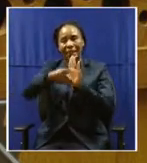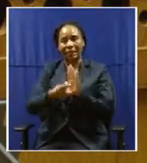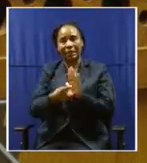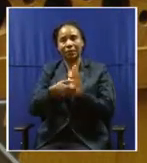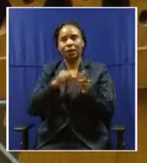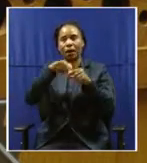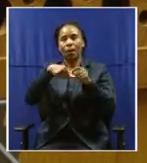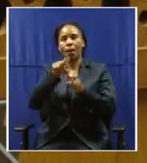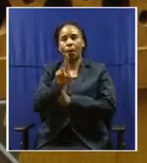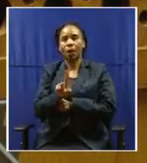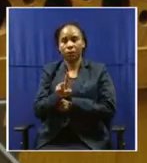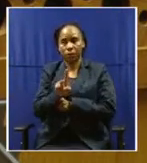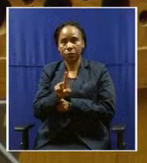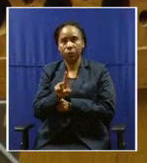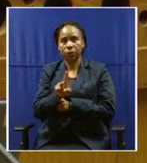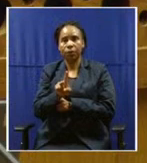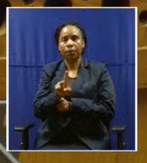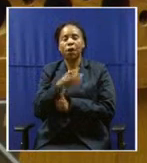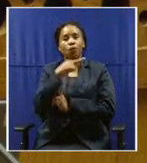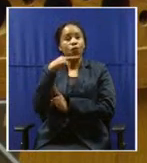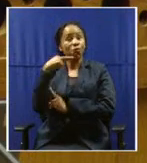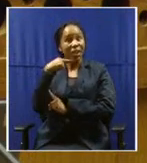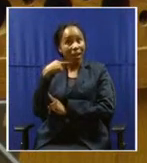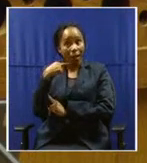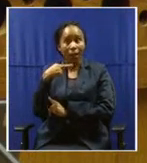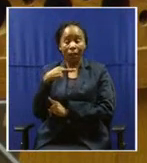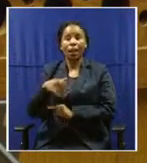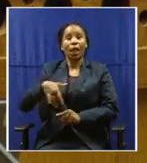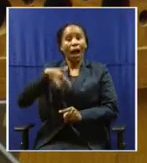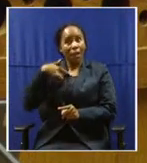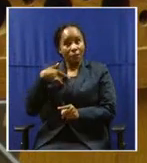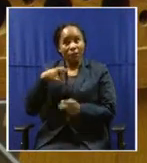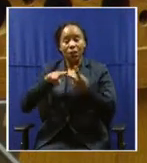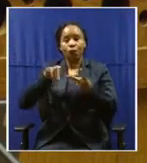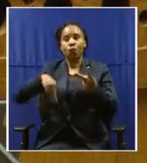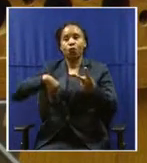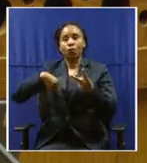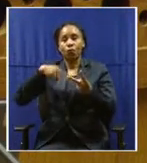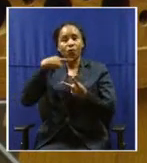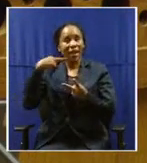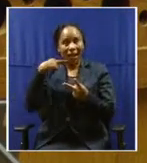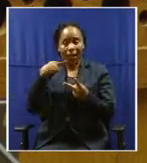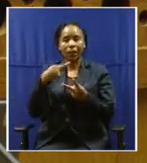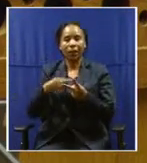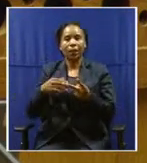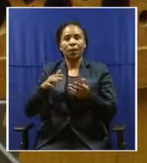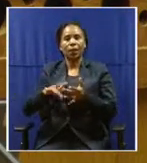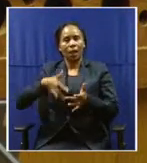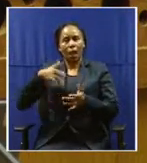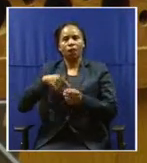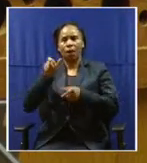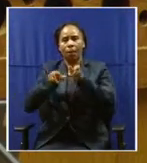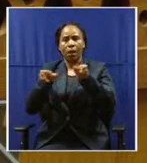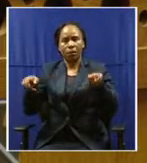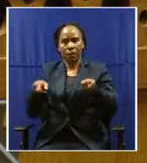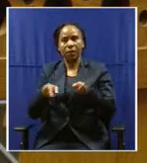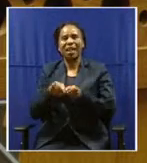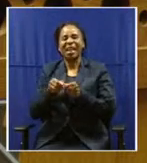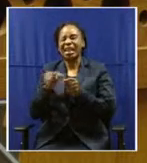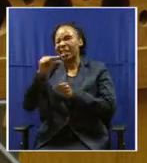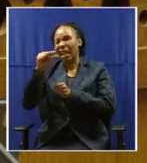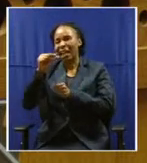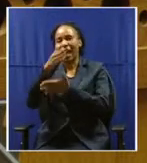about real lives and real livelihoods. Nearly 500,000 people are